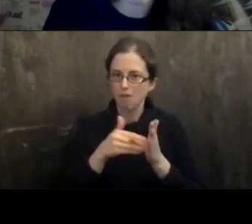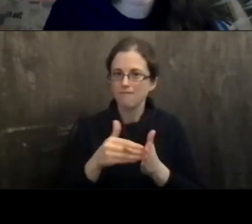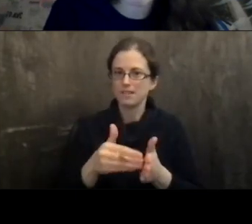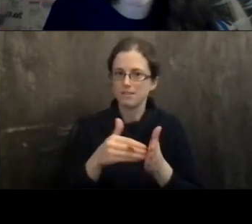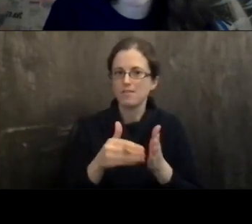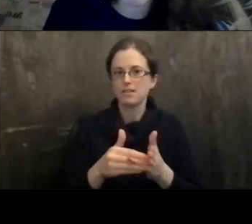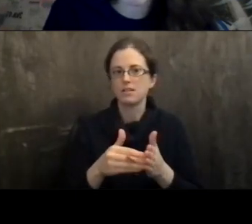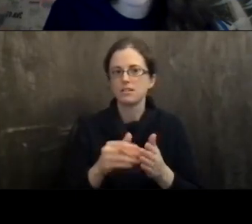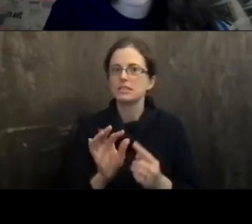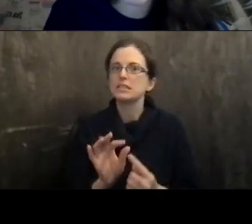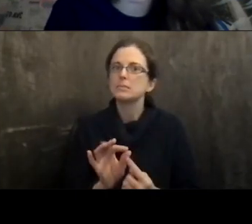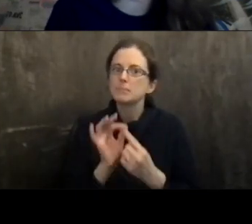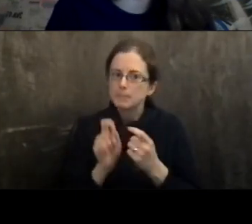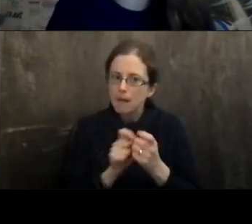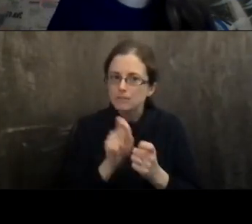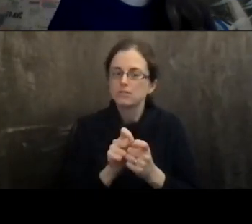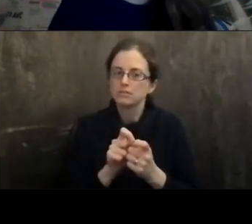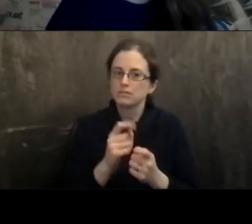mouth.